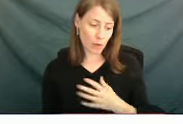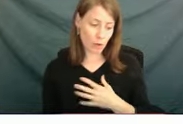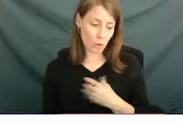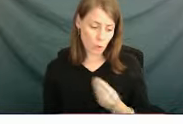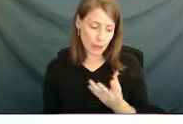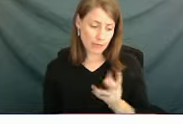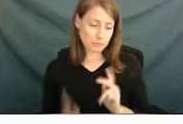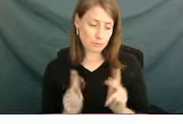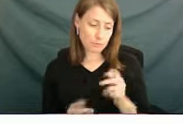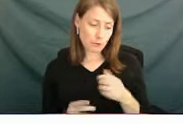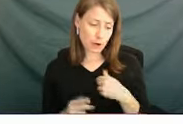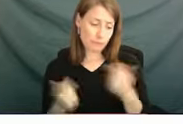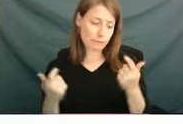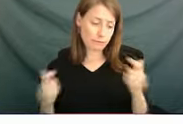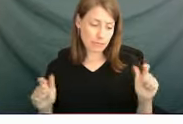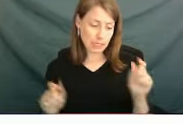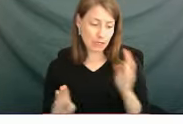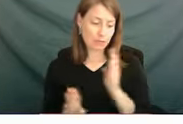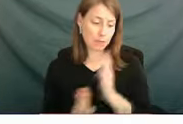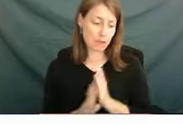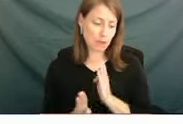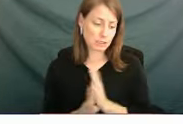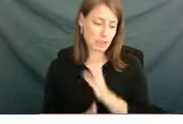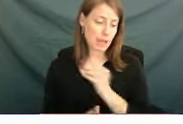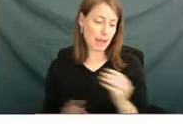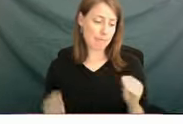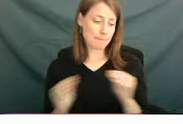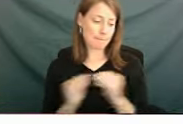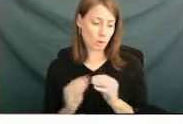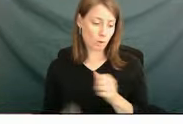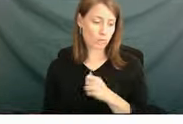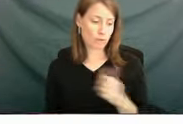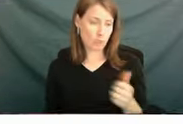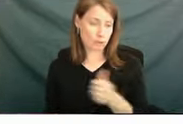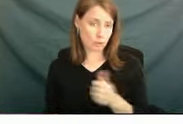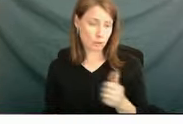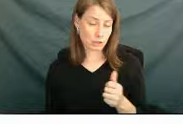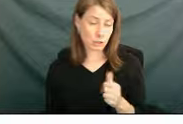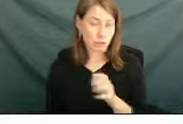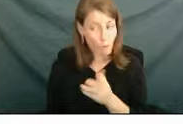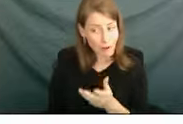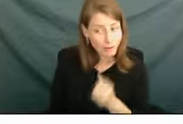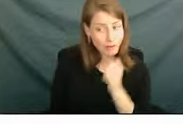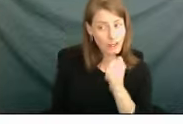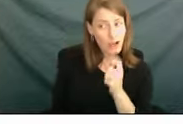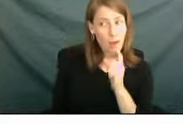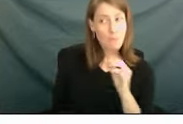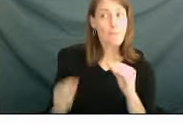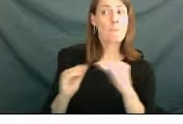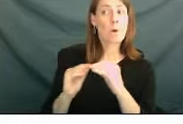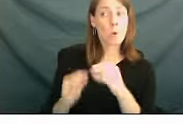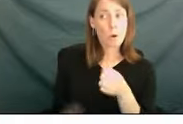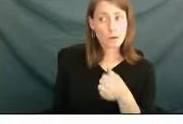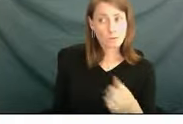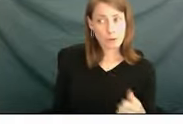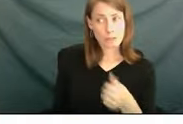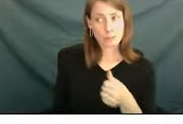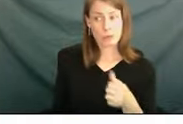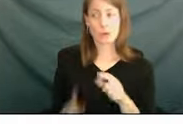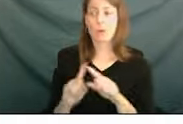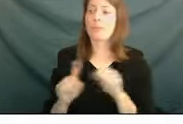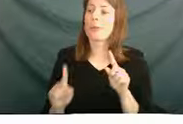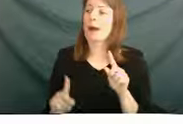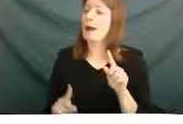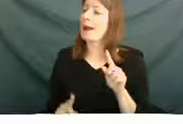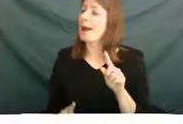more transport. Okay, well they didn't have more transport, it's just that the transport they had was only for